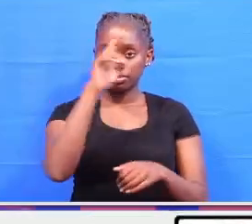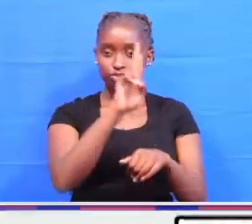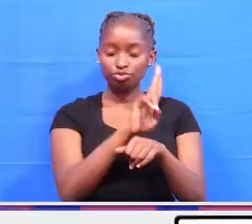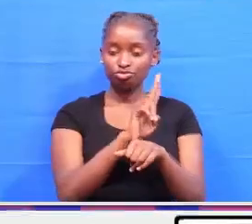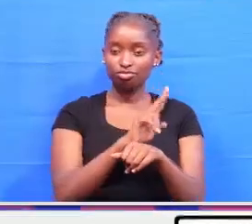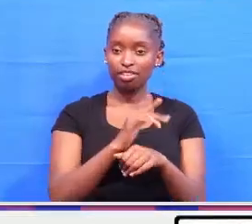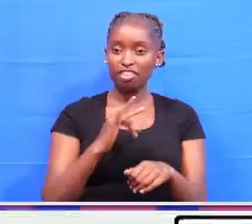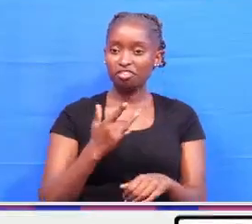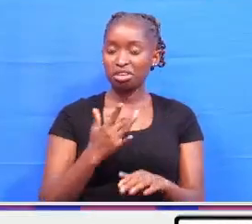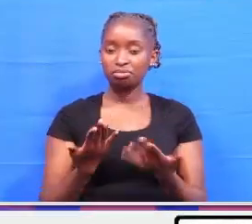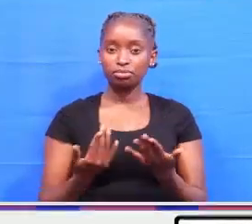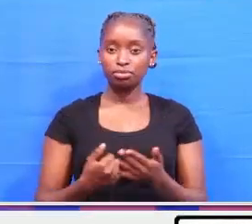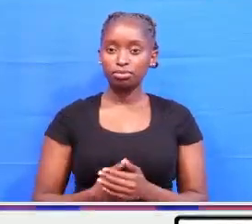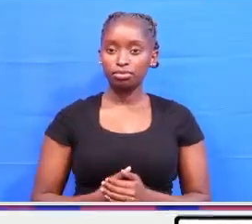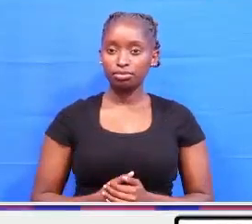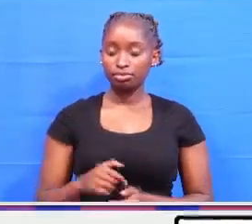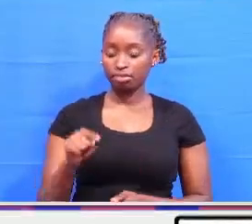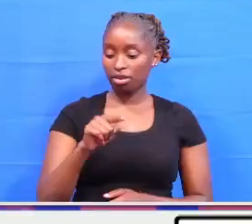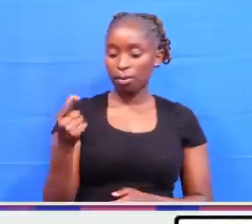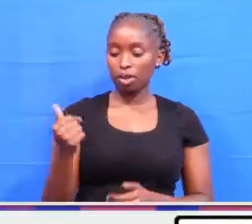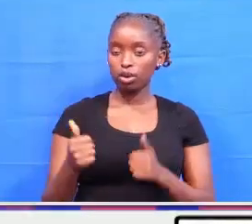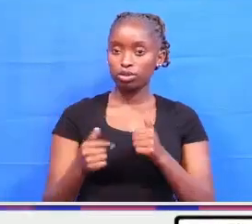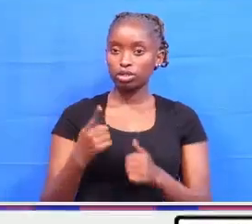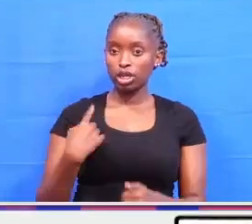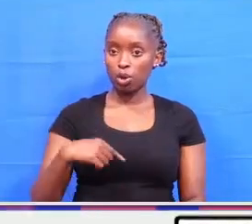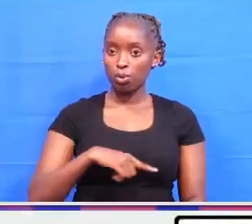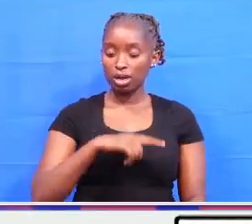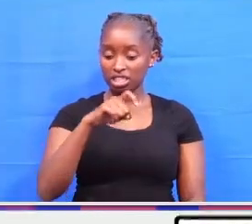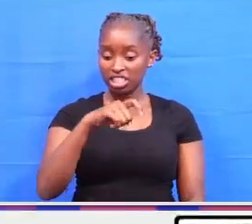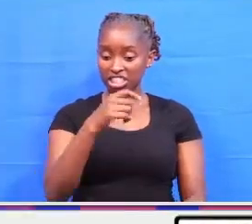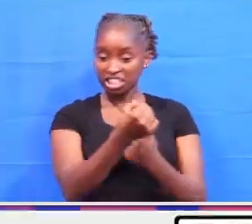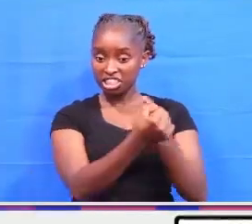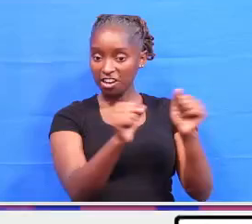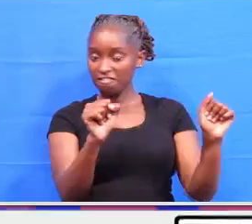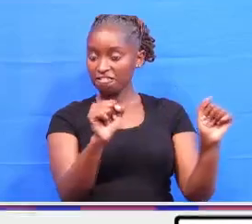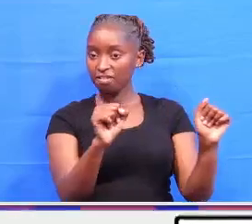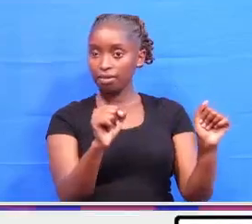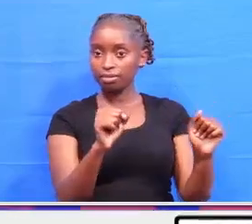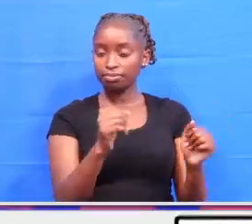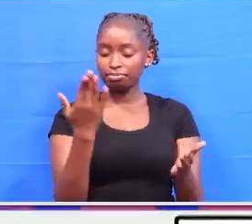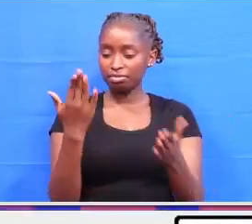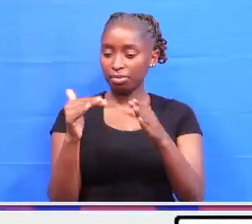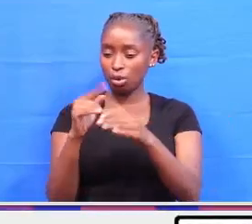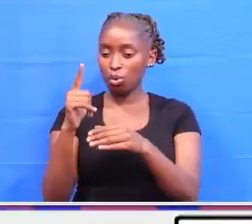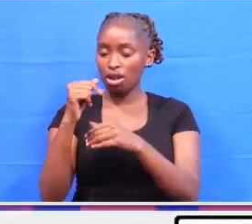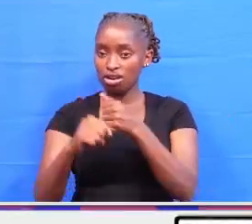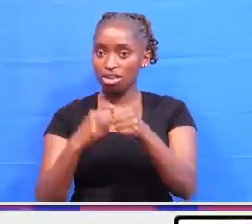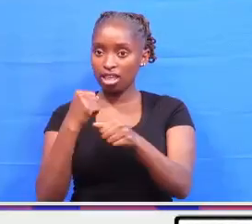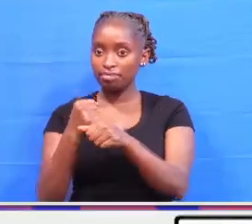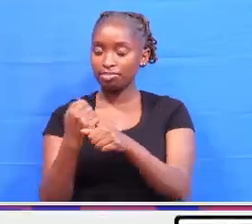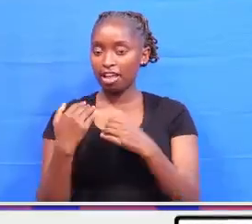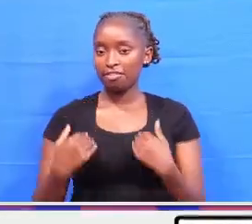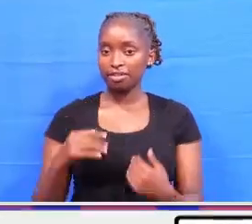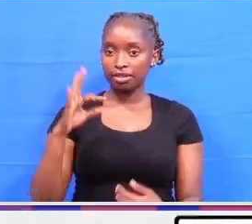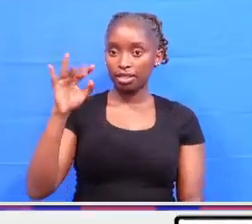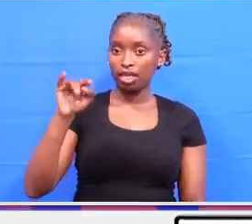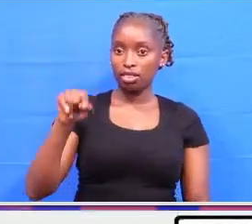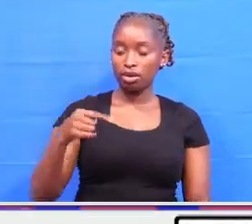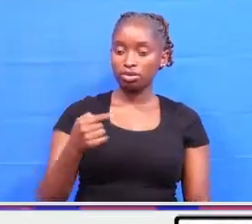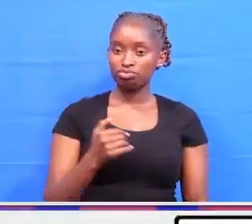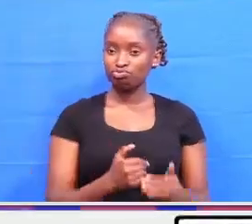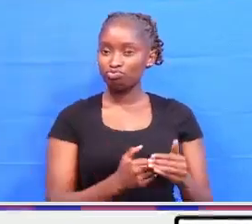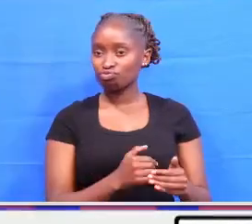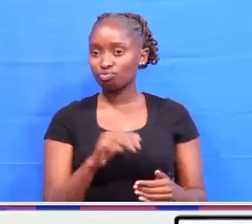is, mm-hmm, those are the monies we should be saving. Right. So that maybe in a year, mm-hmm, 3,000 is around,